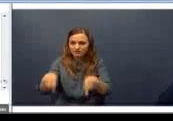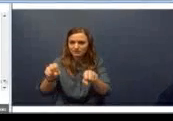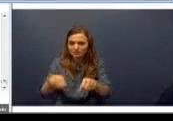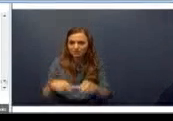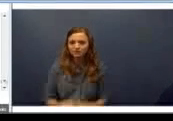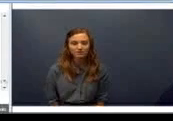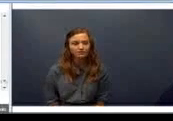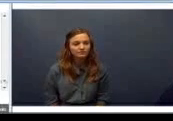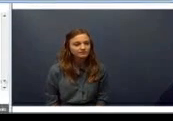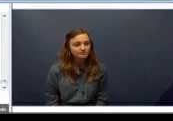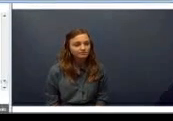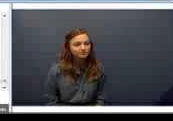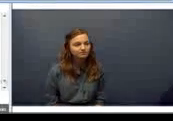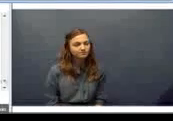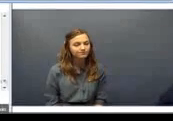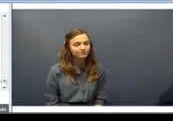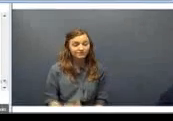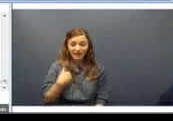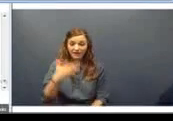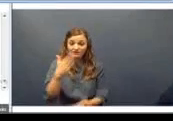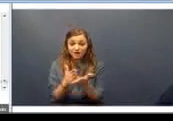make the biggest improvements that they can.